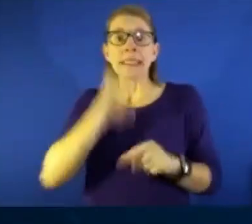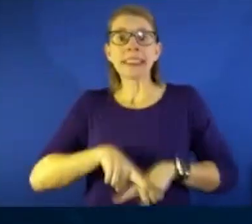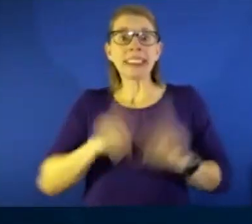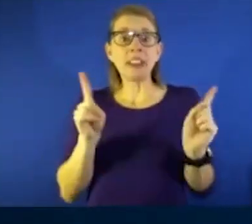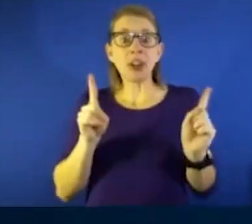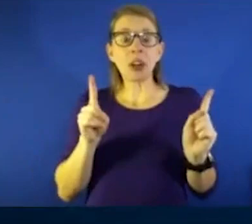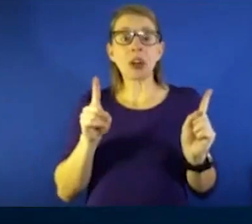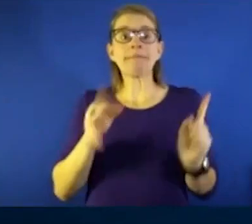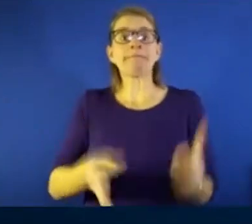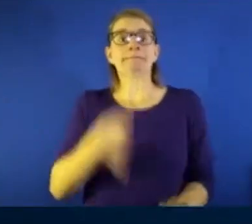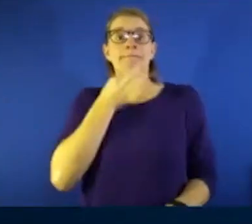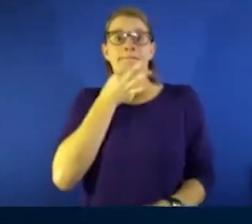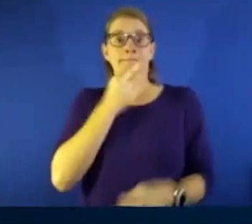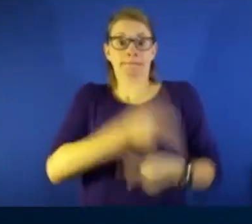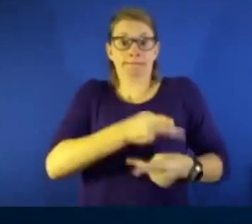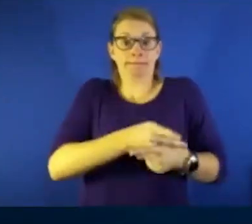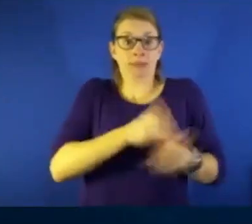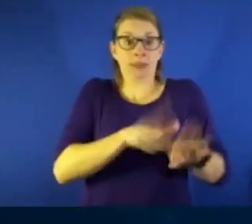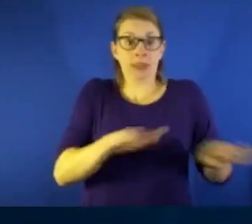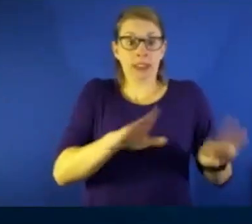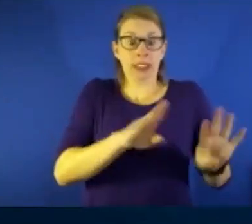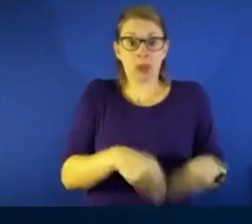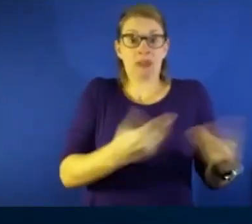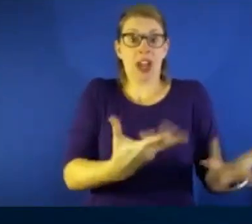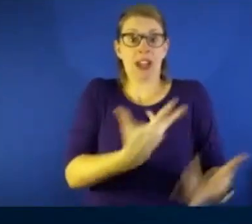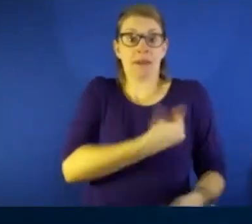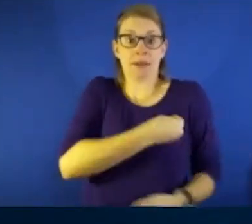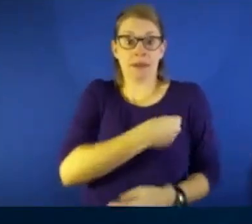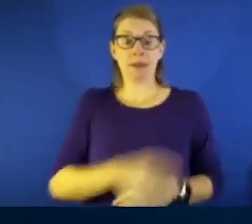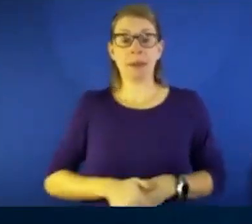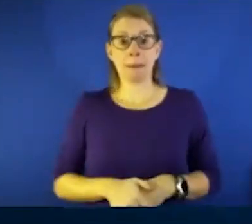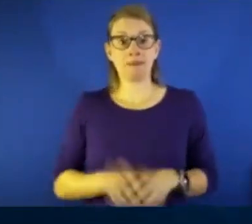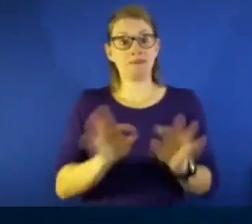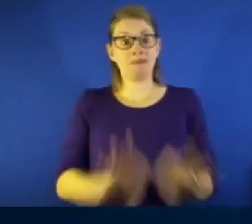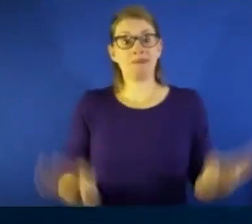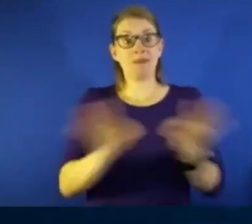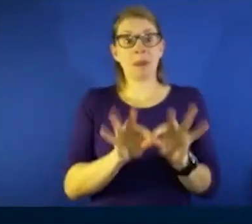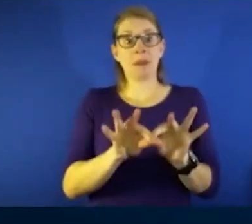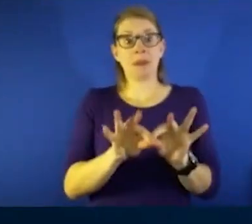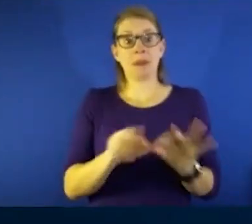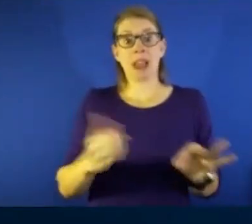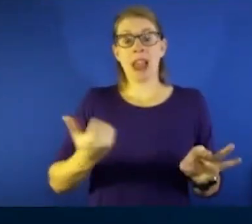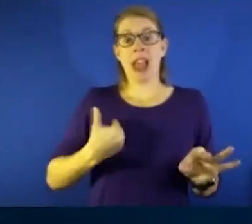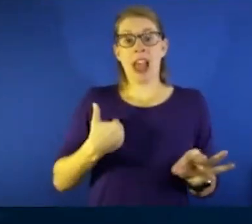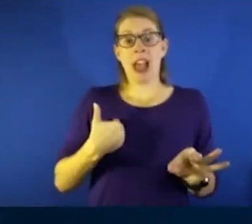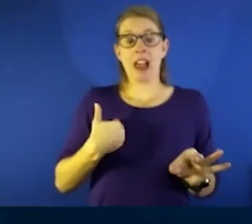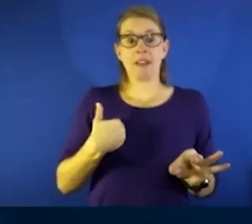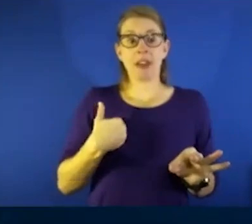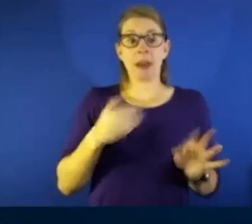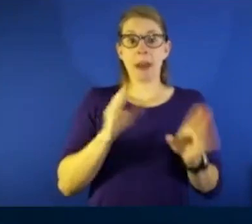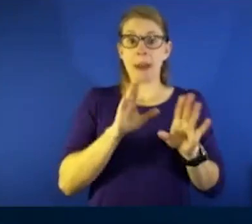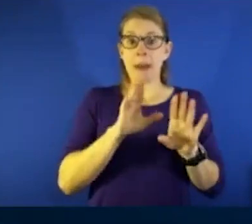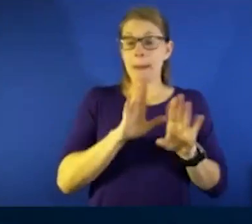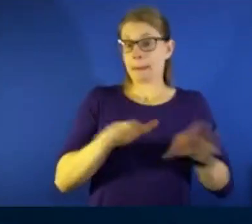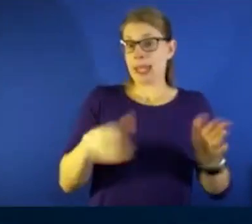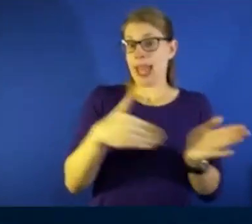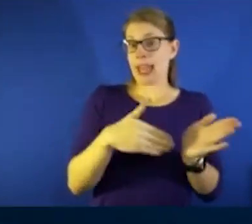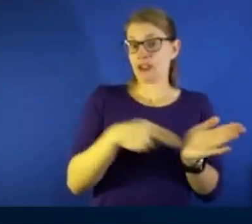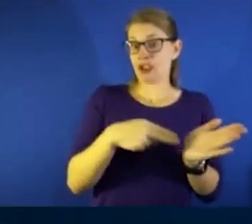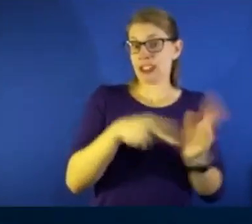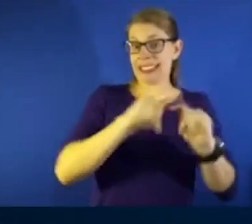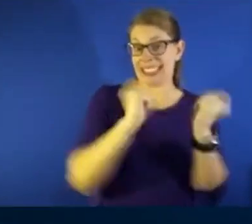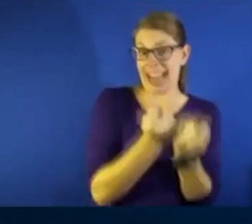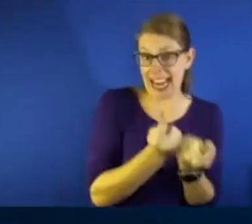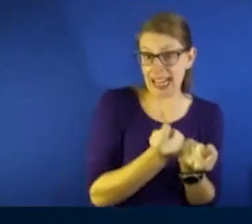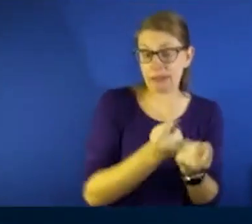that take care of kids give these doses. That's important to have our pediatric team that here at KU that's taking care of kids every